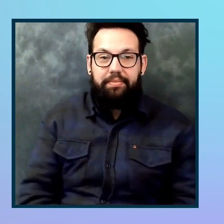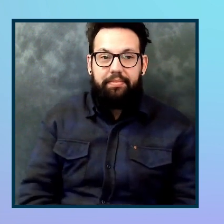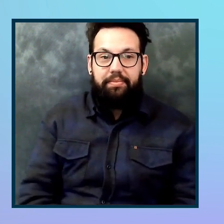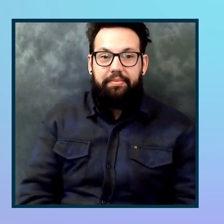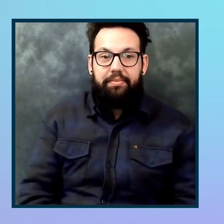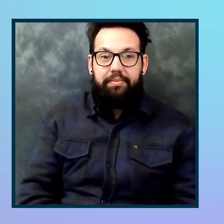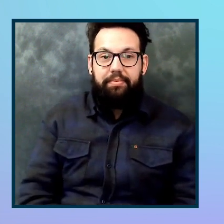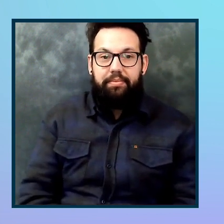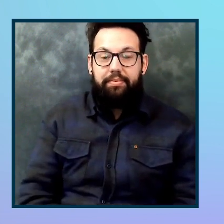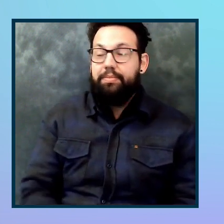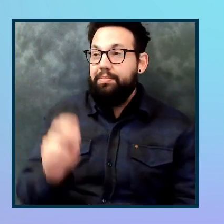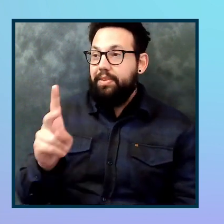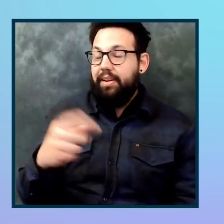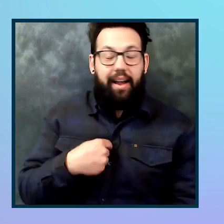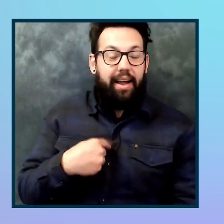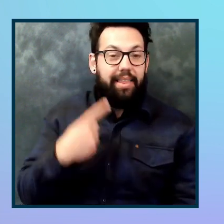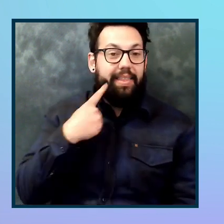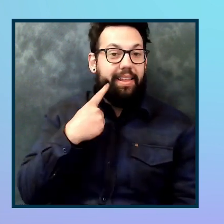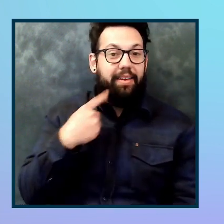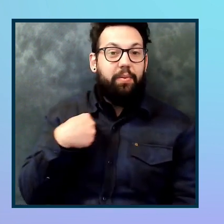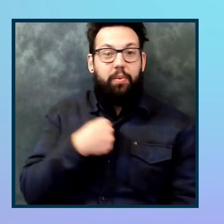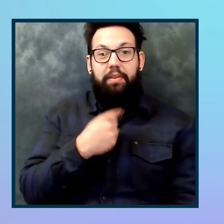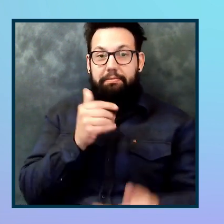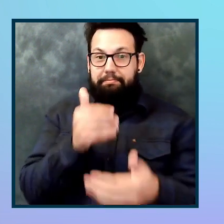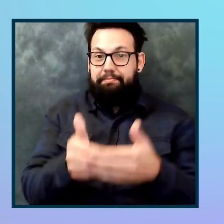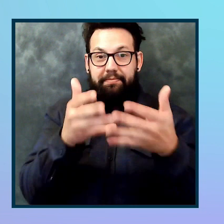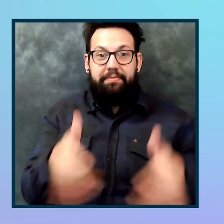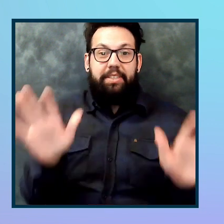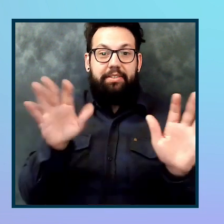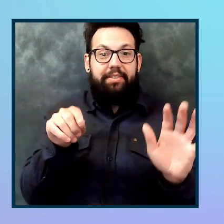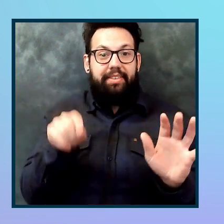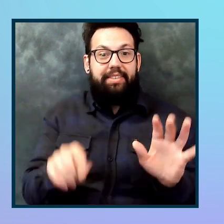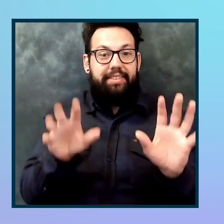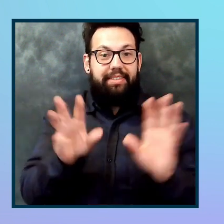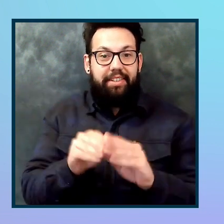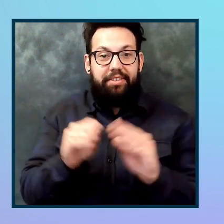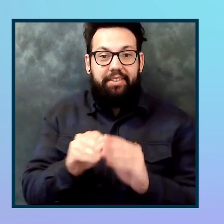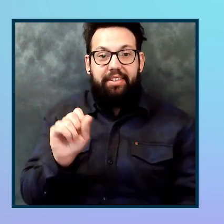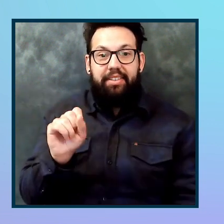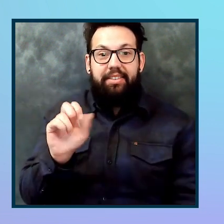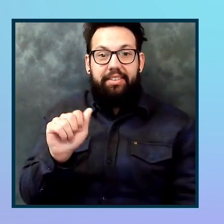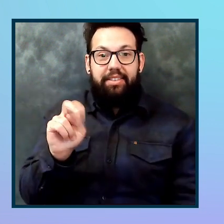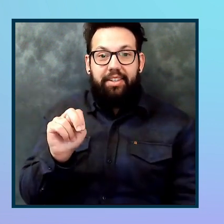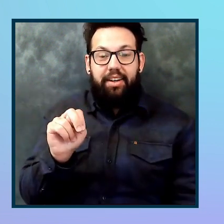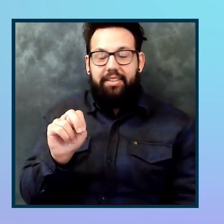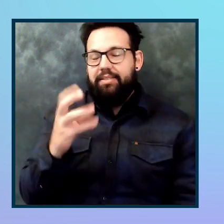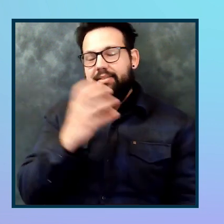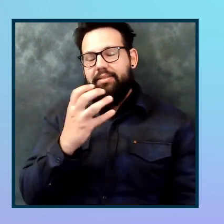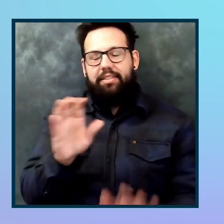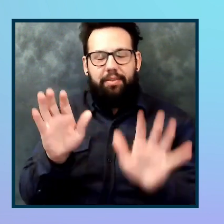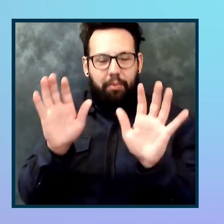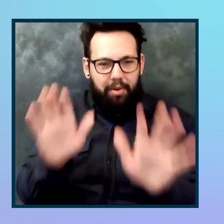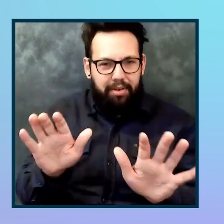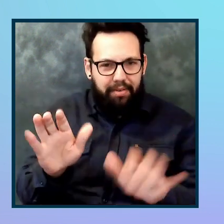Well, I think we have reached the end of this session. Sean, that was a wonderful presentation,